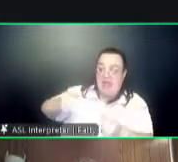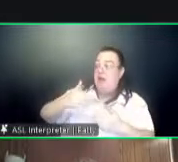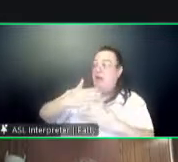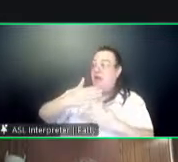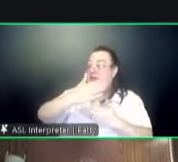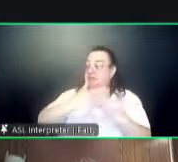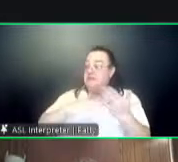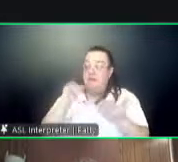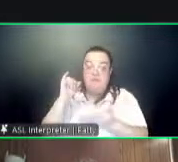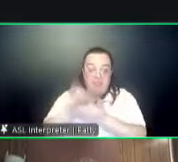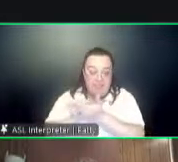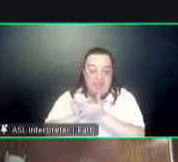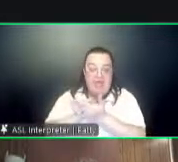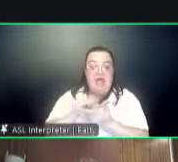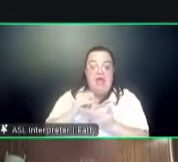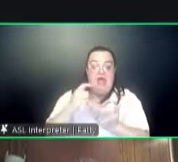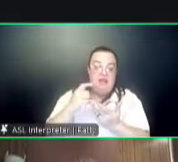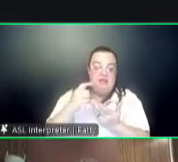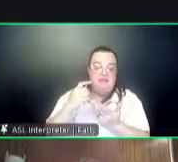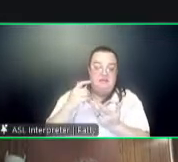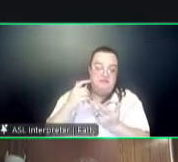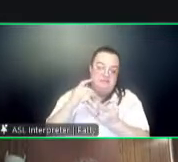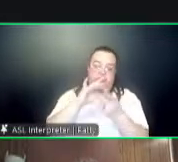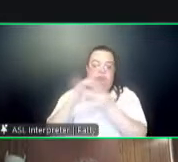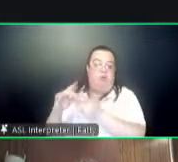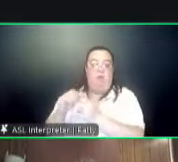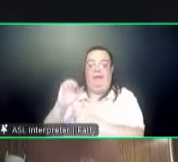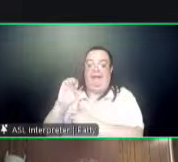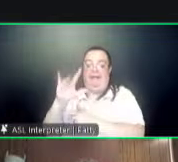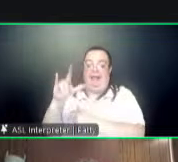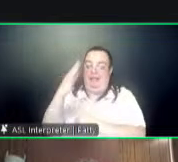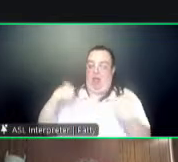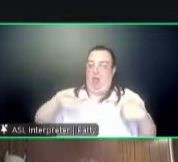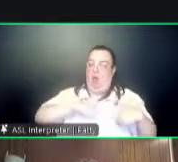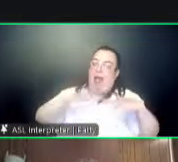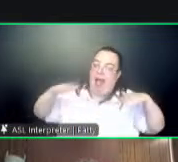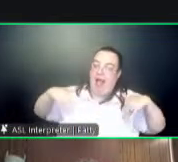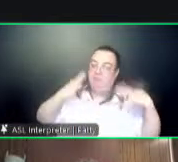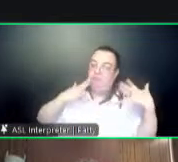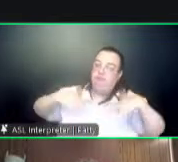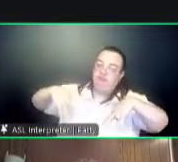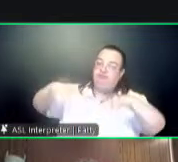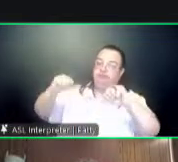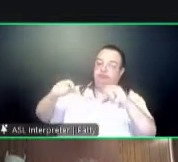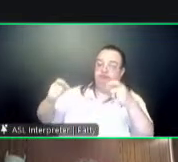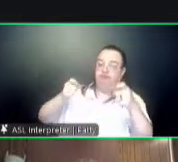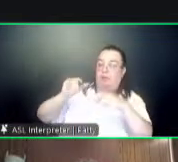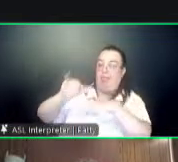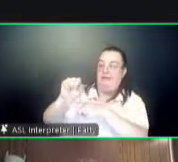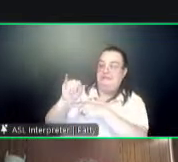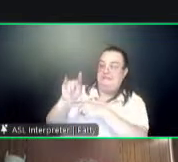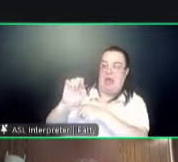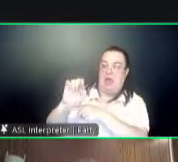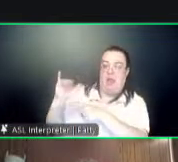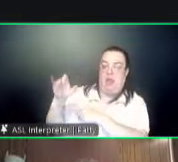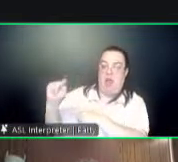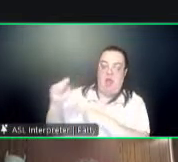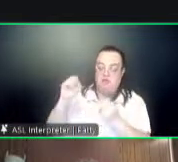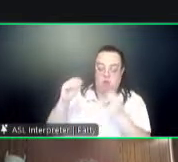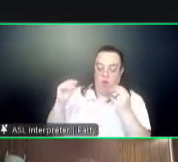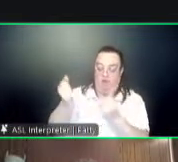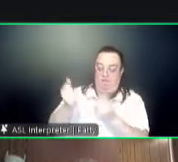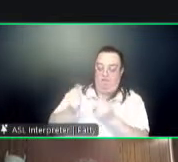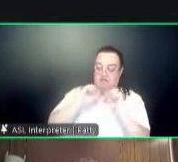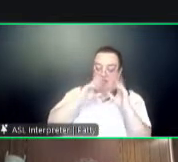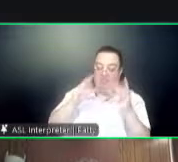we have not taken control of the site at this point. And so we have not spent anything on that